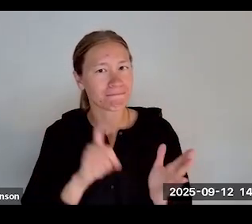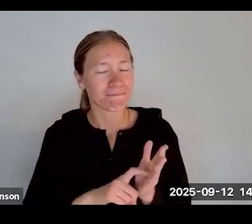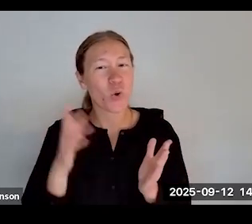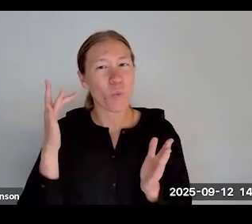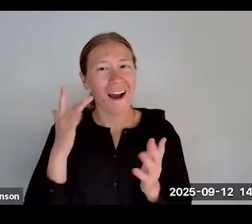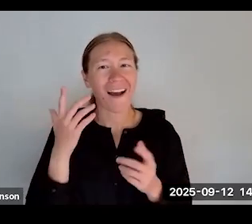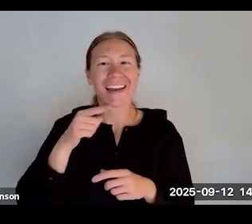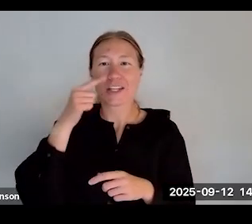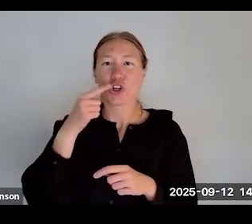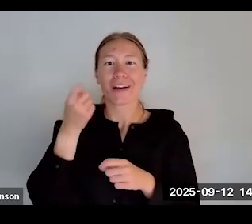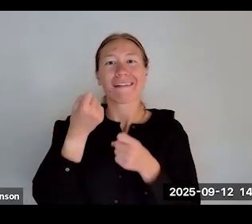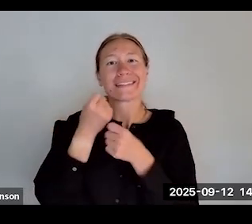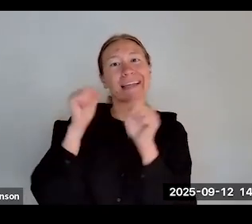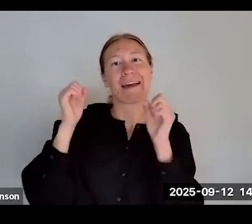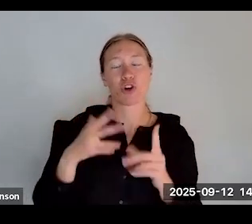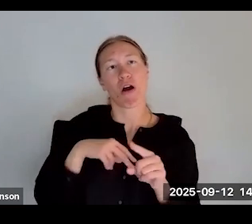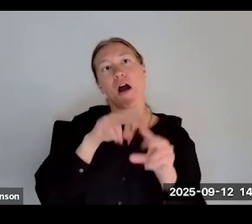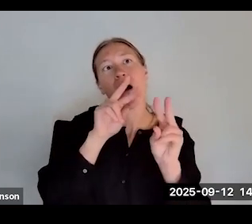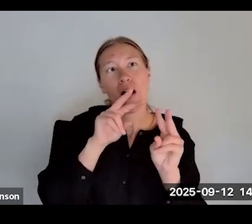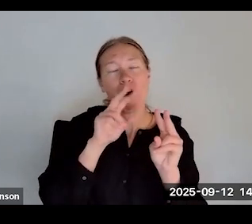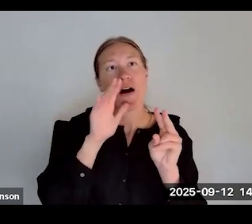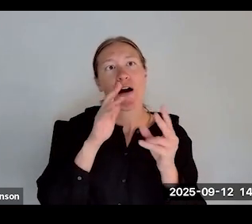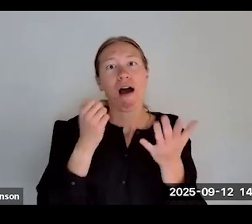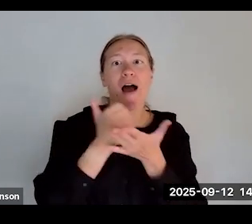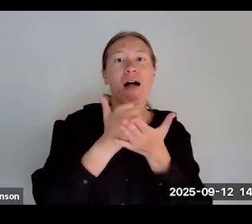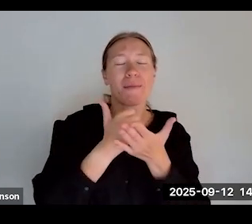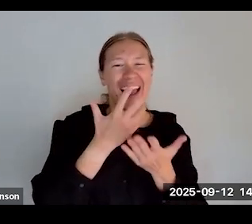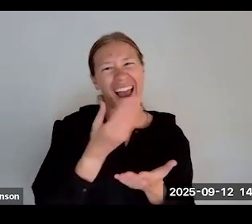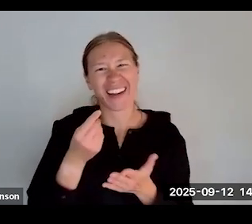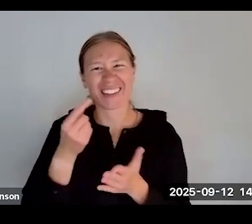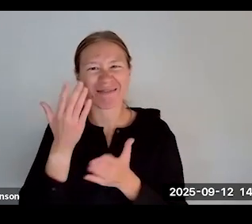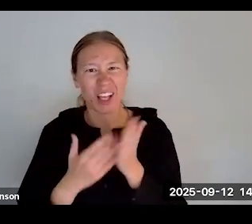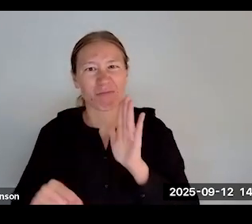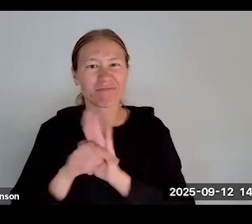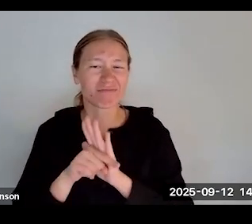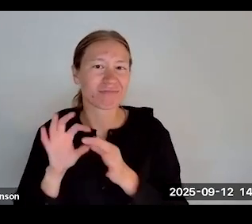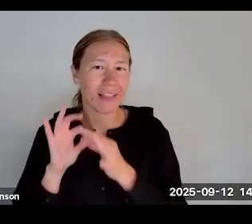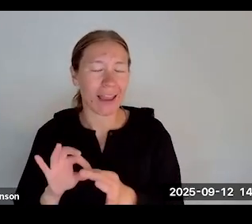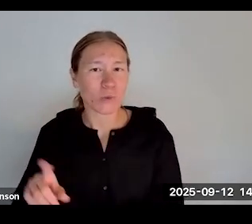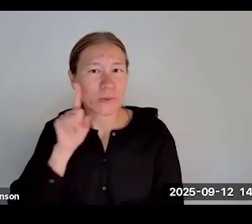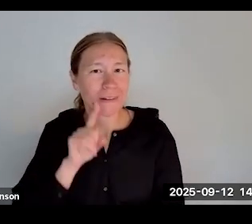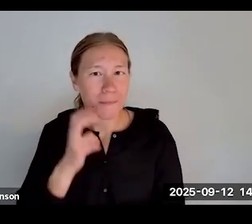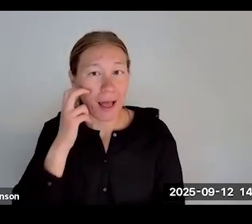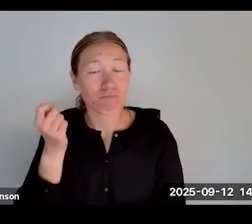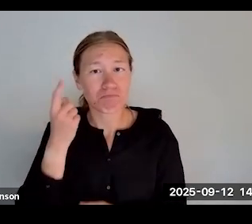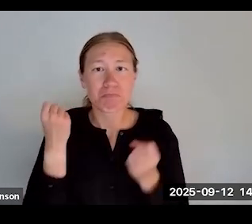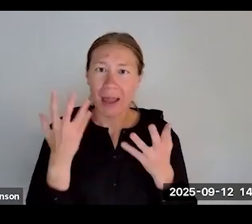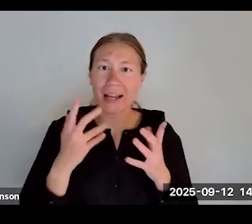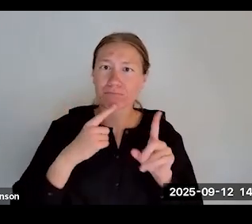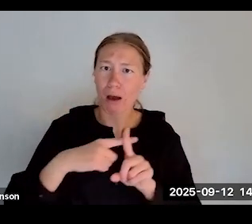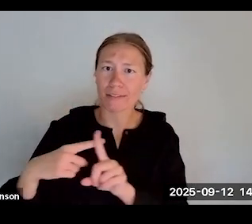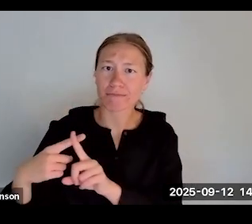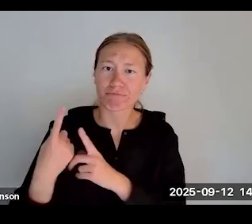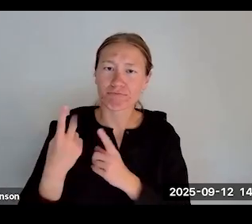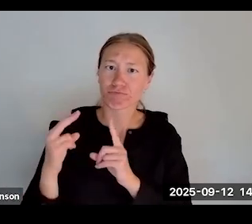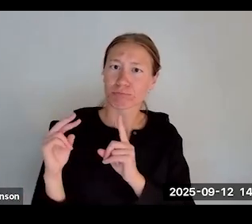savior, and it was also criticized for its portrayal of deaf blindness. However, there are still a lot of positive aspects of the book, and it was